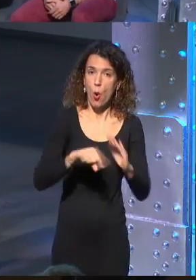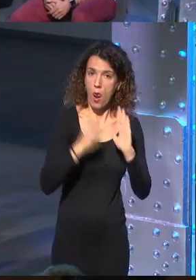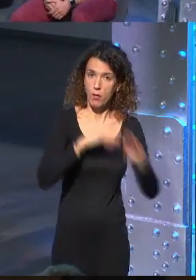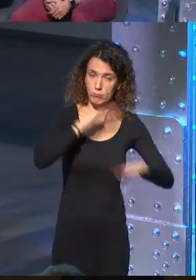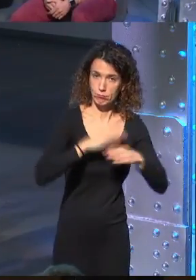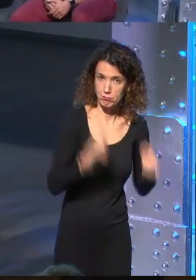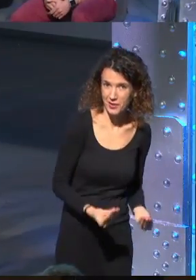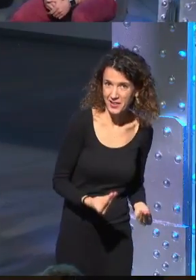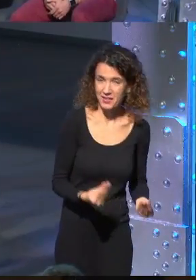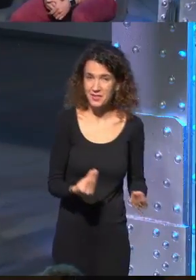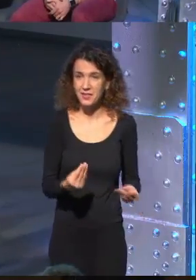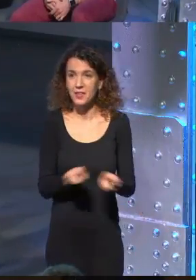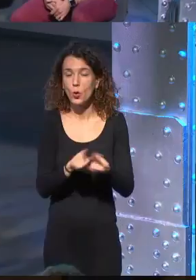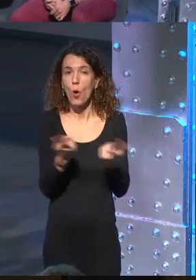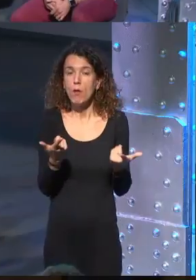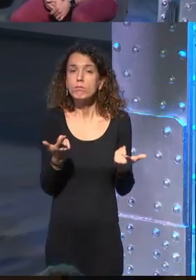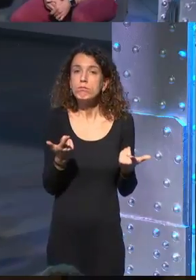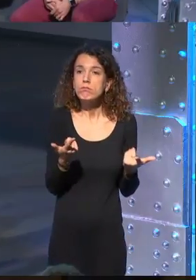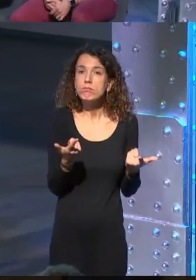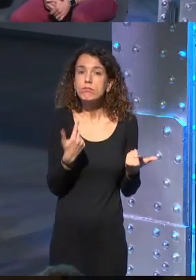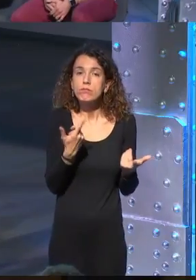are working according to the law.